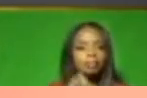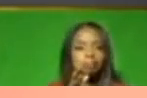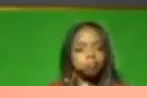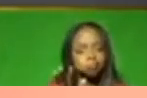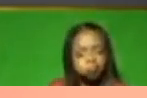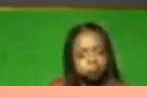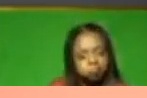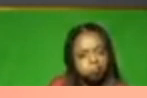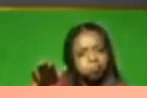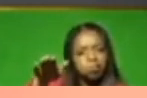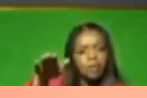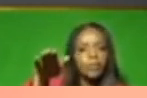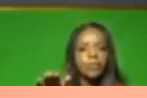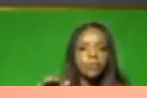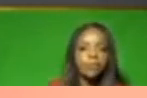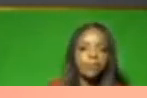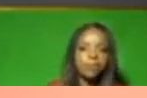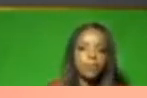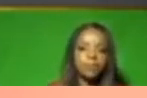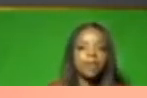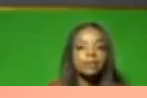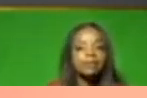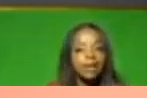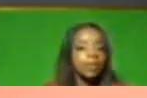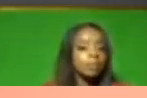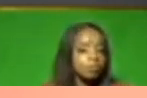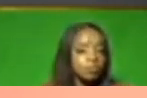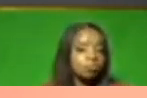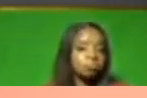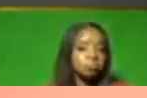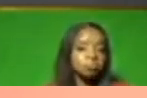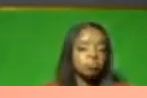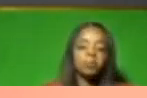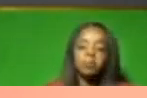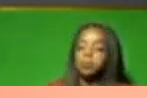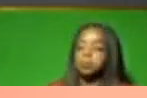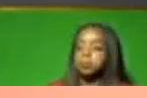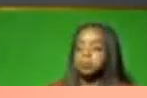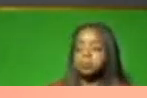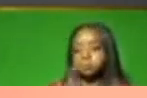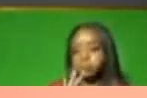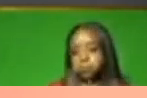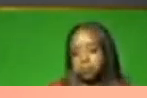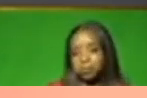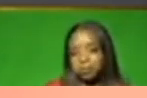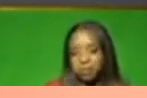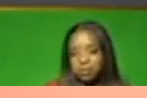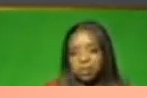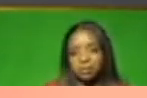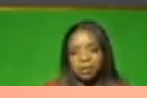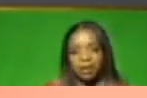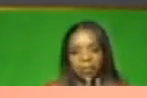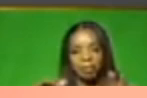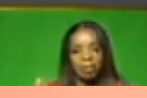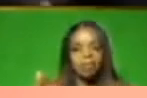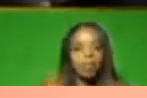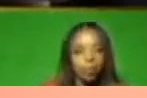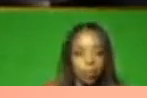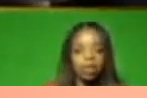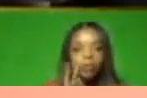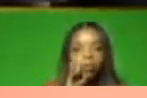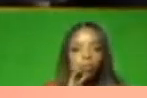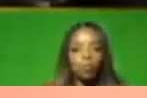you might recall that it used to take up to 3 years for those who want to use water to get